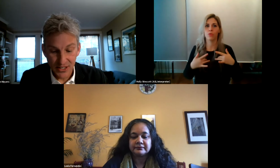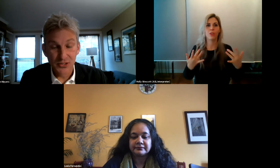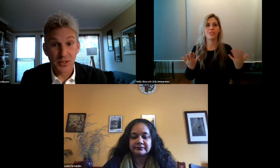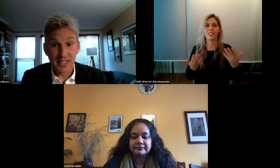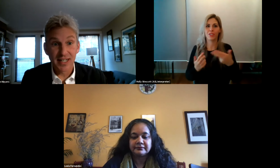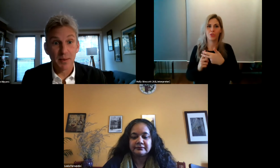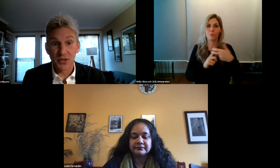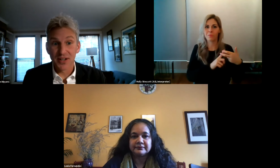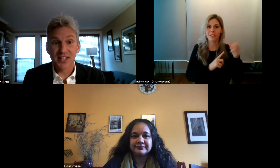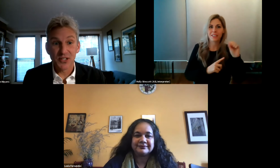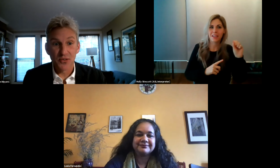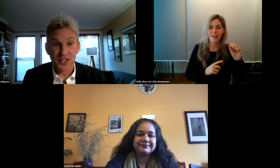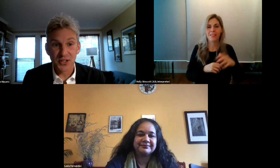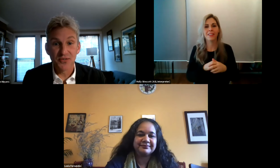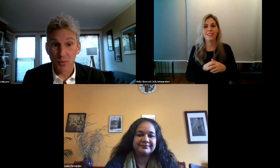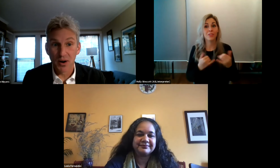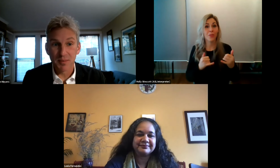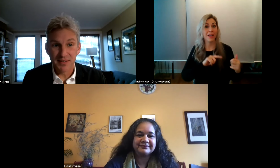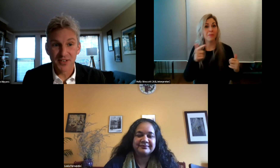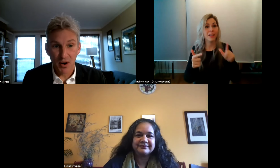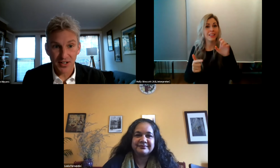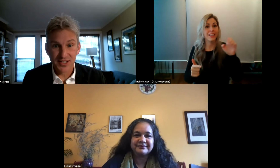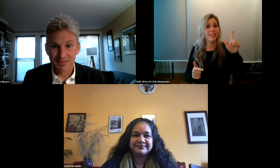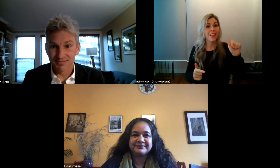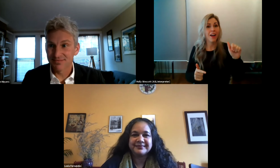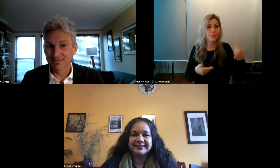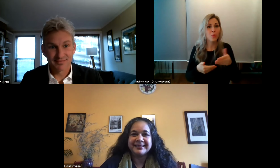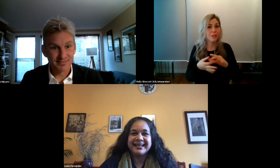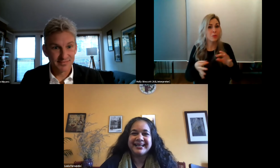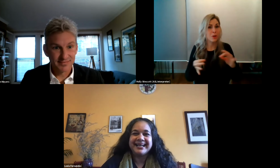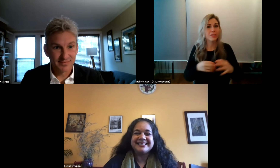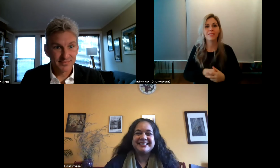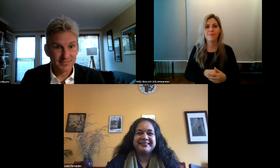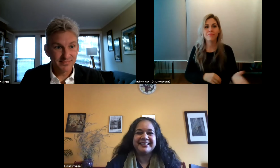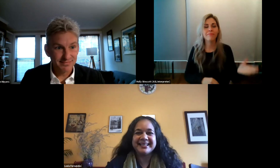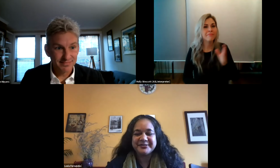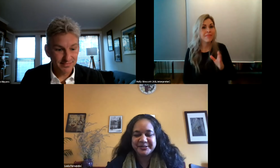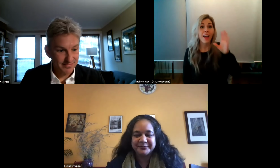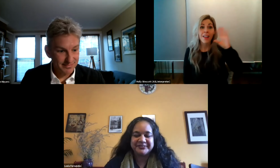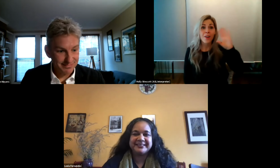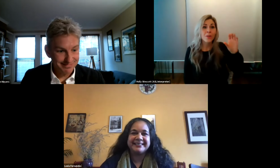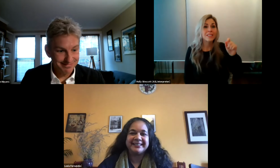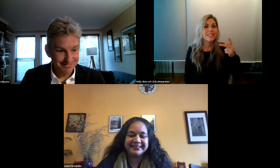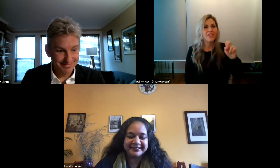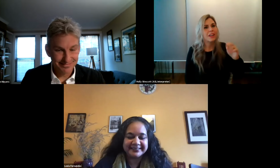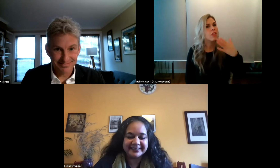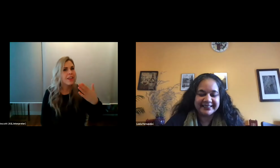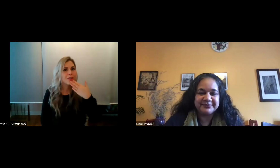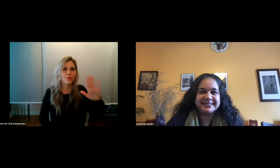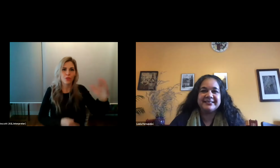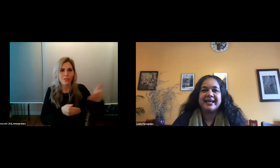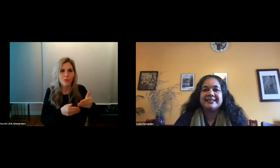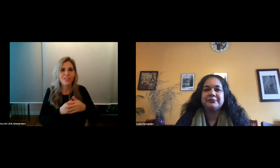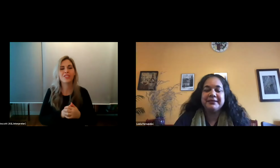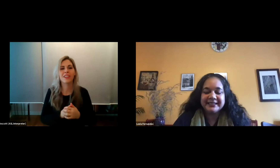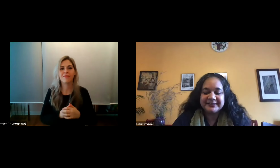Seattle. So Leila, I'm turning things over to you for welcoming remarks. Hi, Stephen. Thank you so much for that introduction. I'm